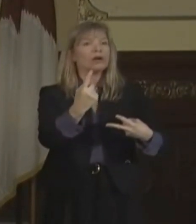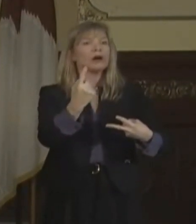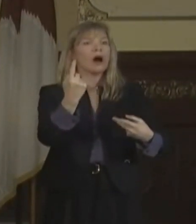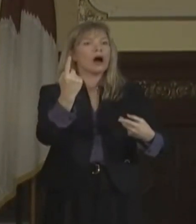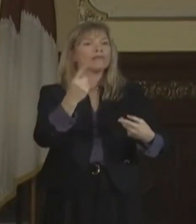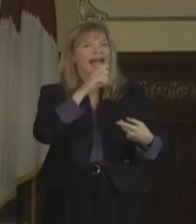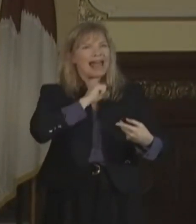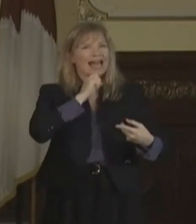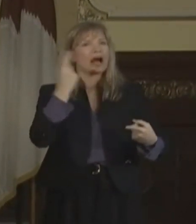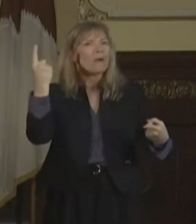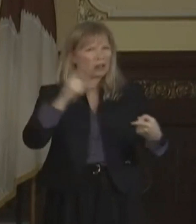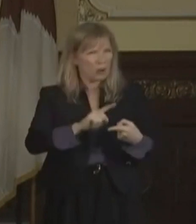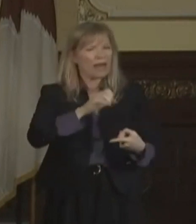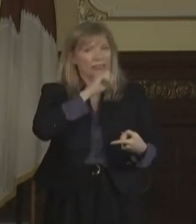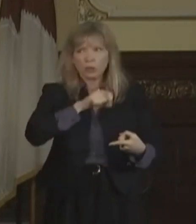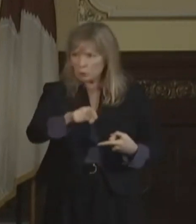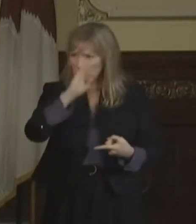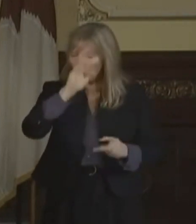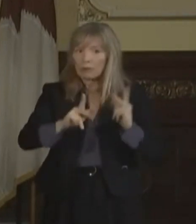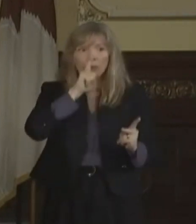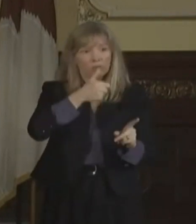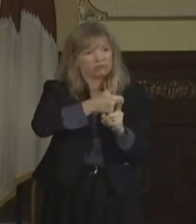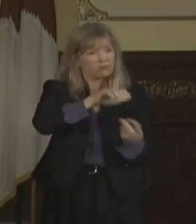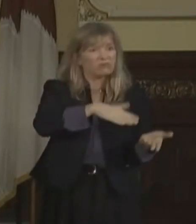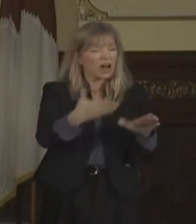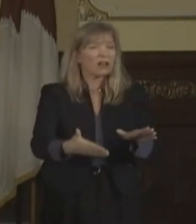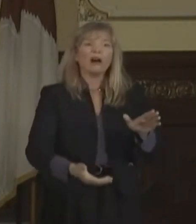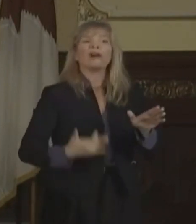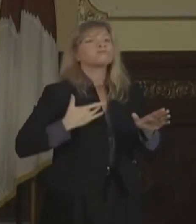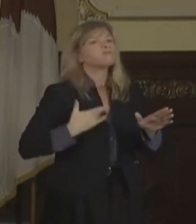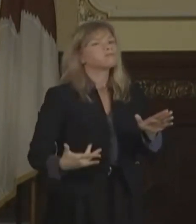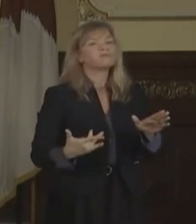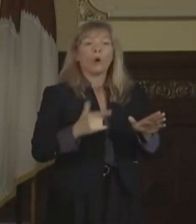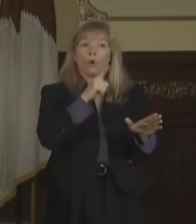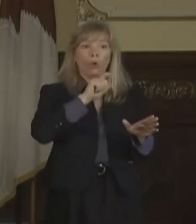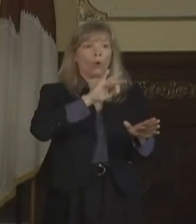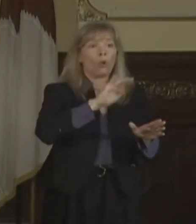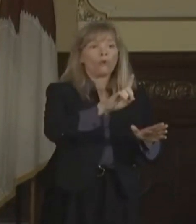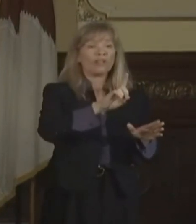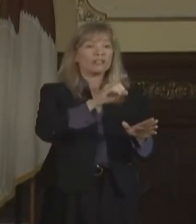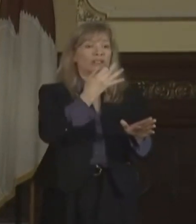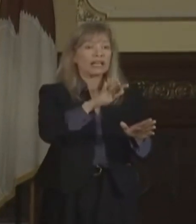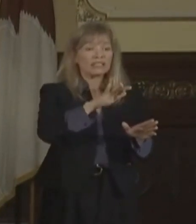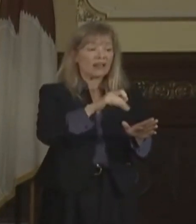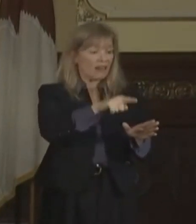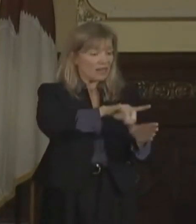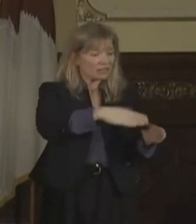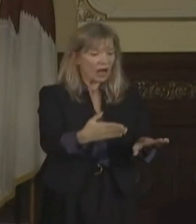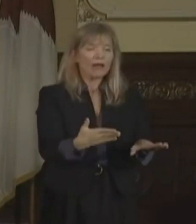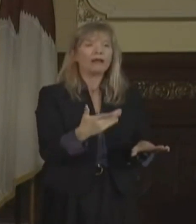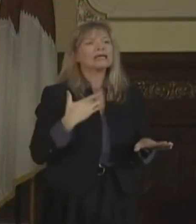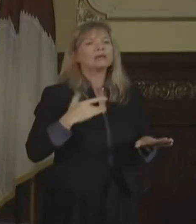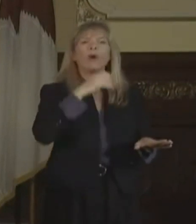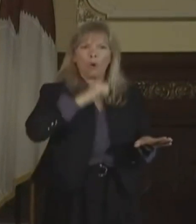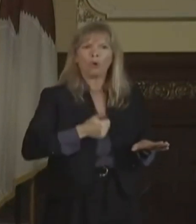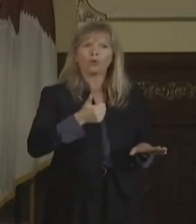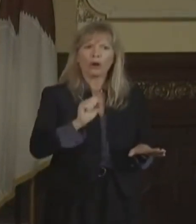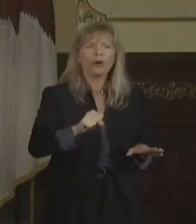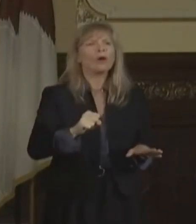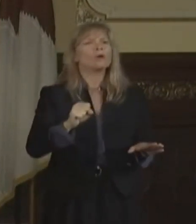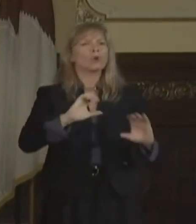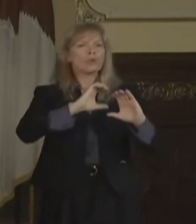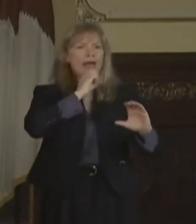age, because as you know, the people who have died most often from COVID-19 are those who are older. And so the